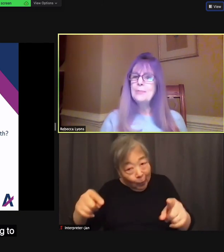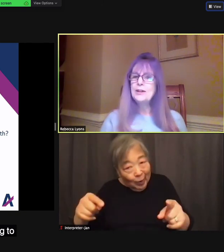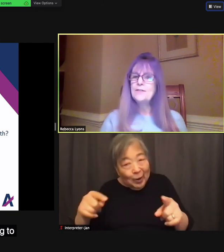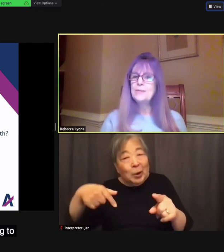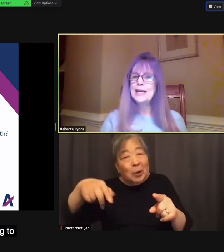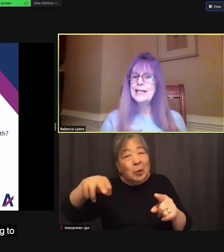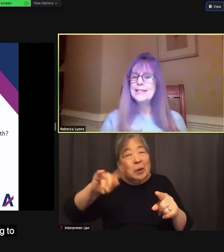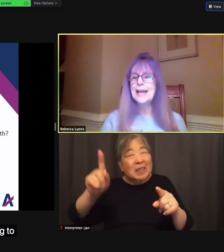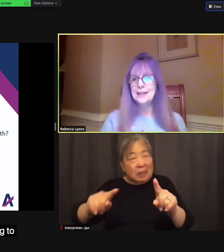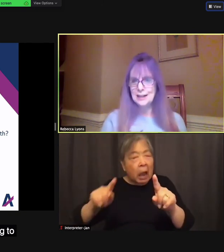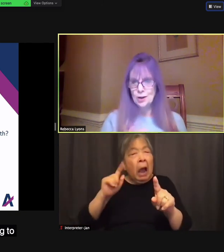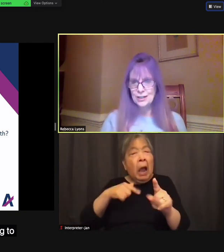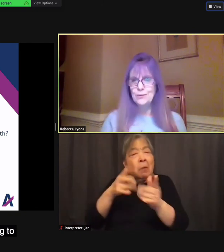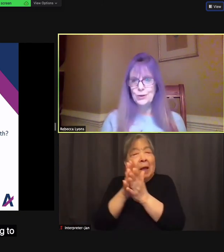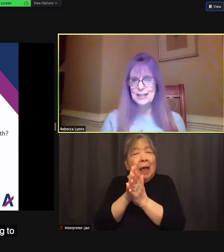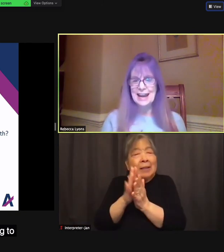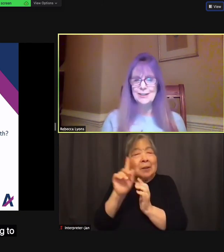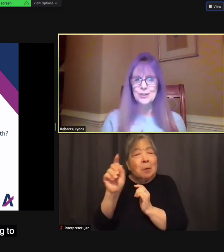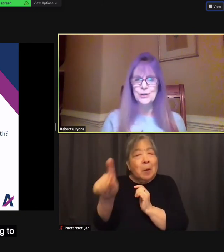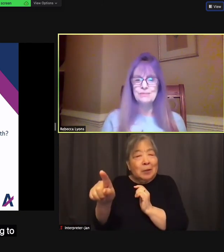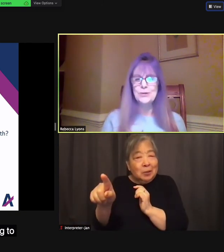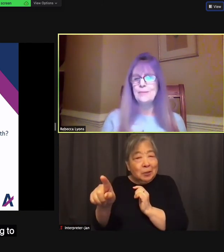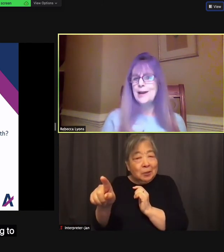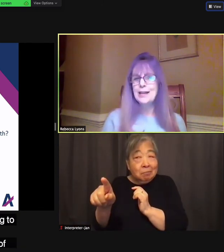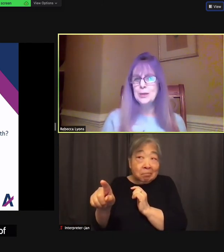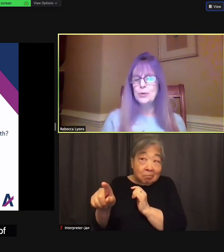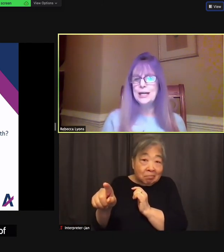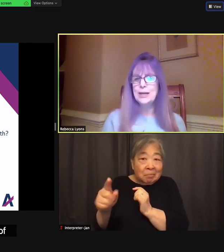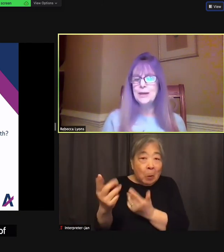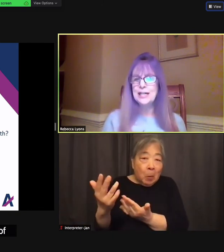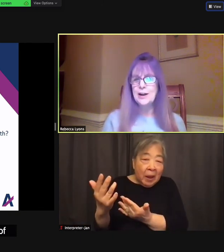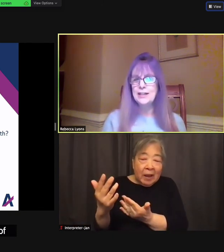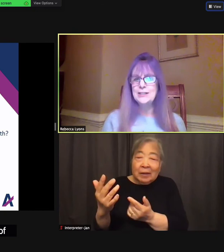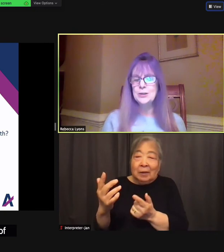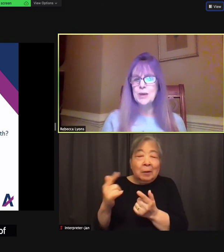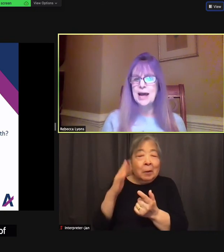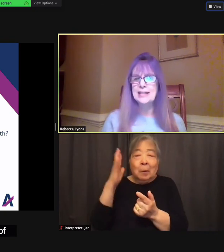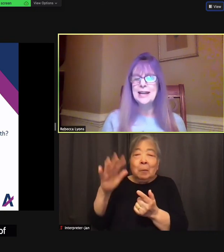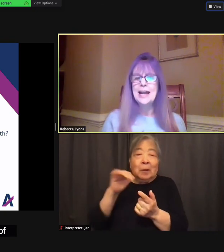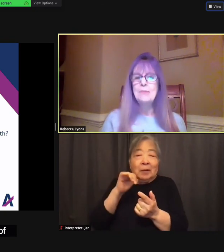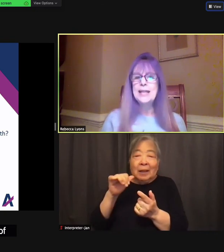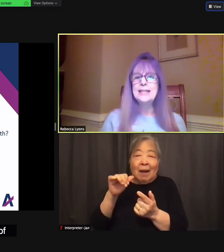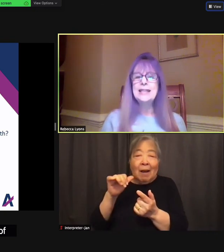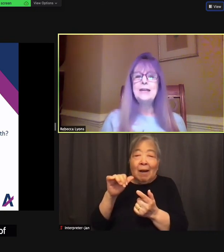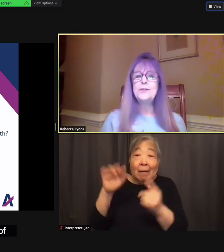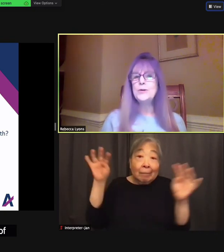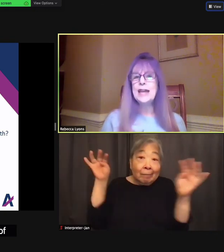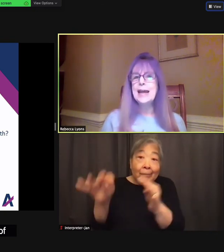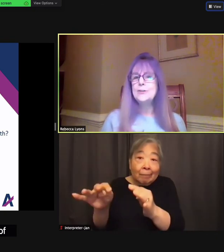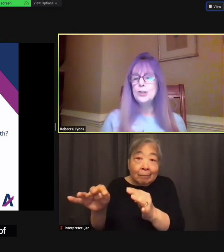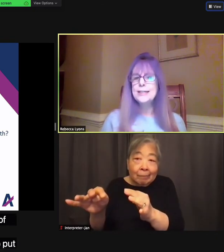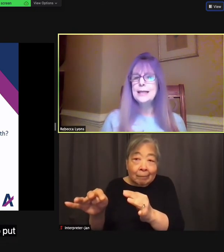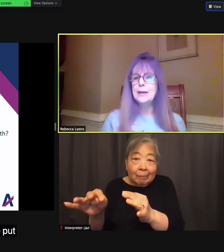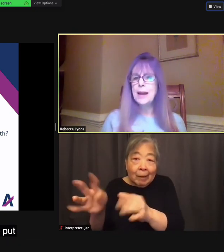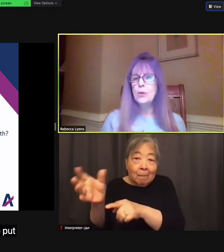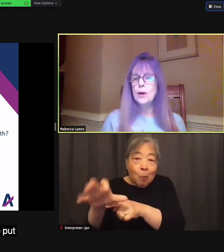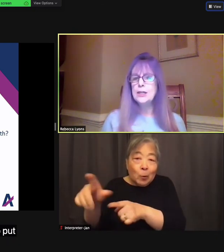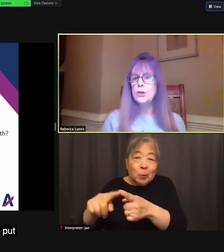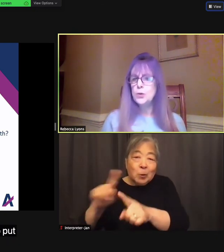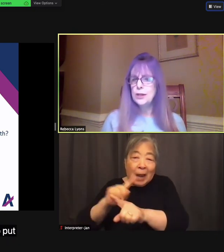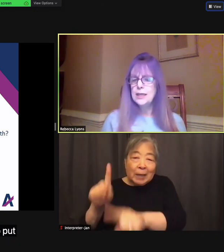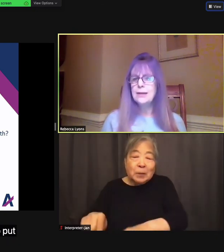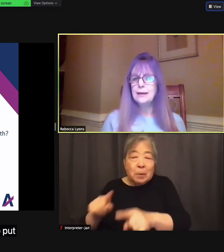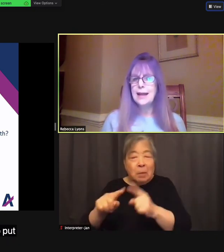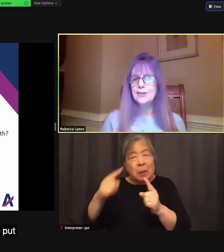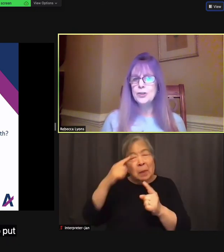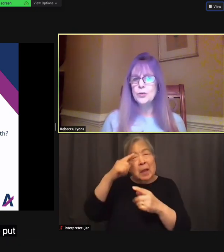a couple of minutes and then I'll give you the answer. So I'm not going to put anybody on the spot, but if you can, just think about what